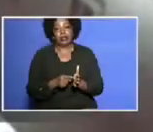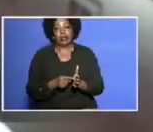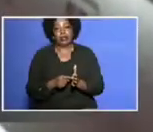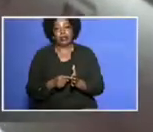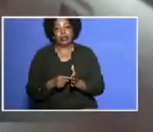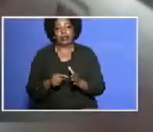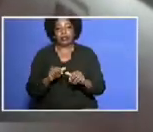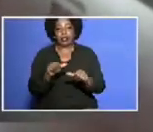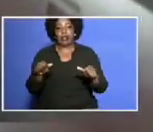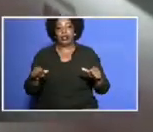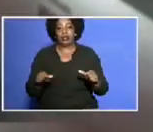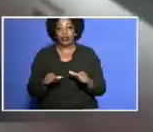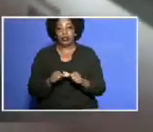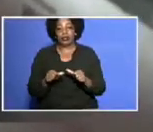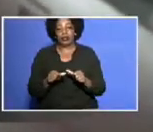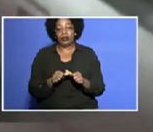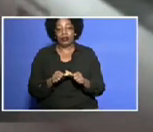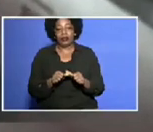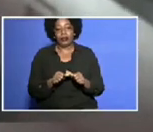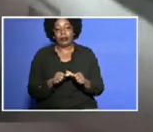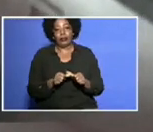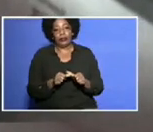to filter